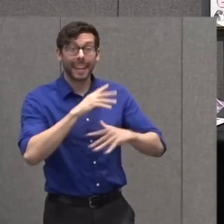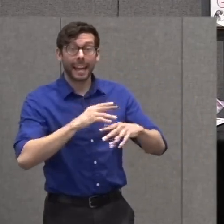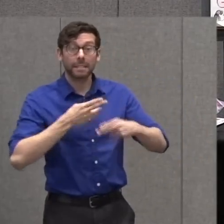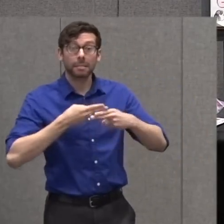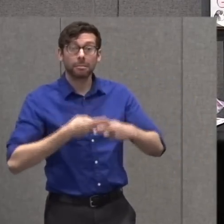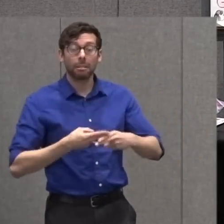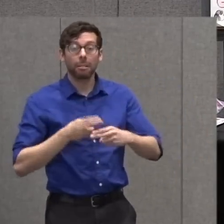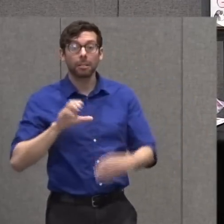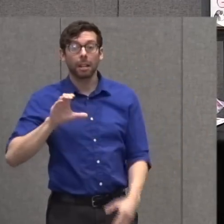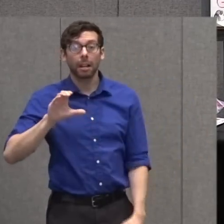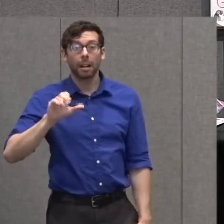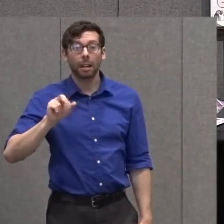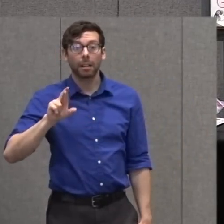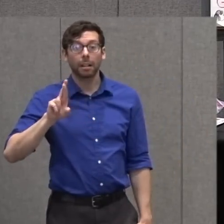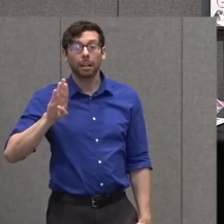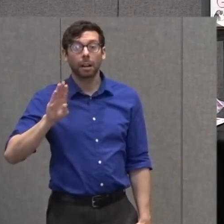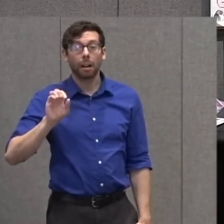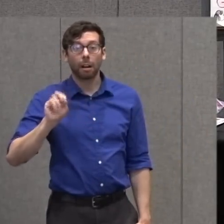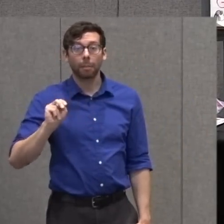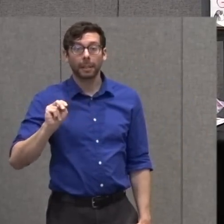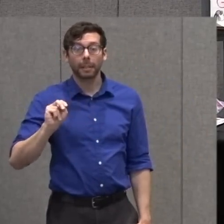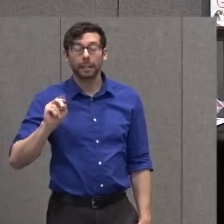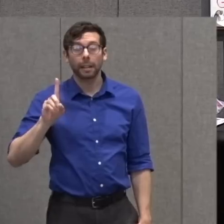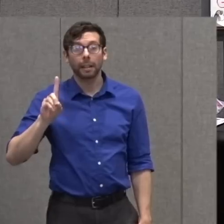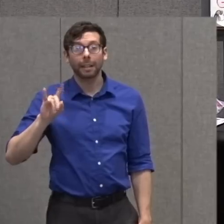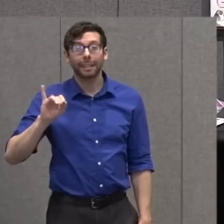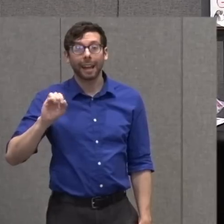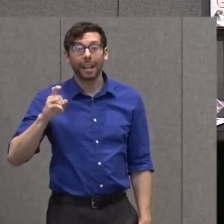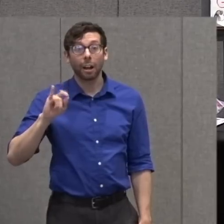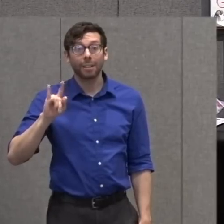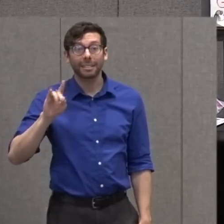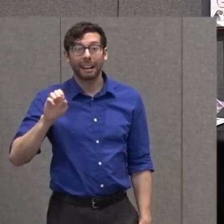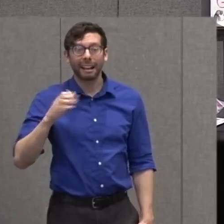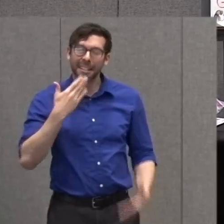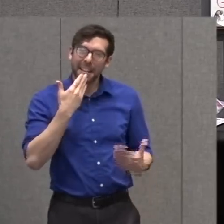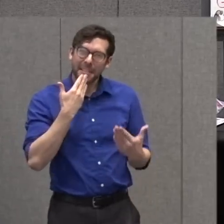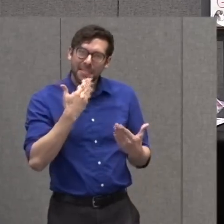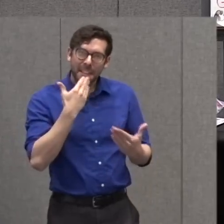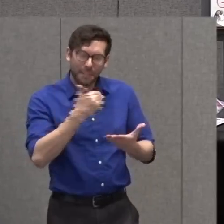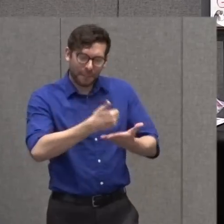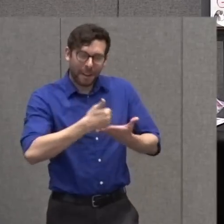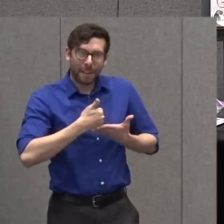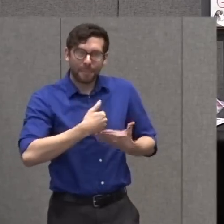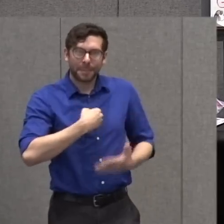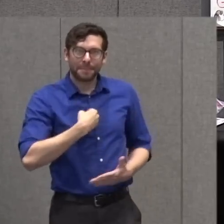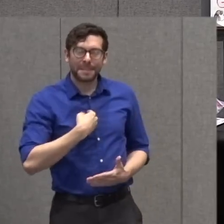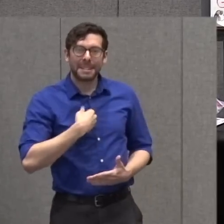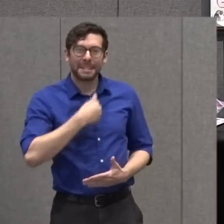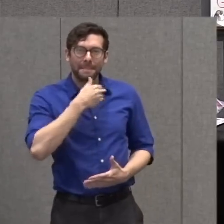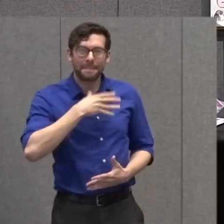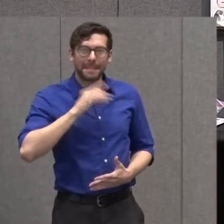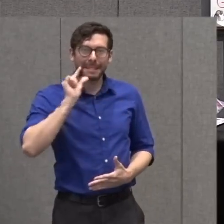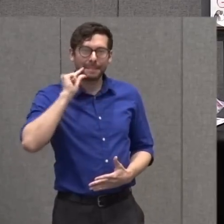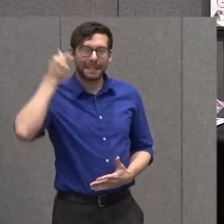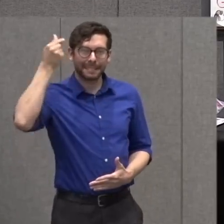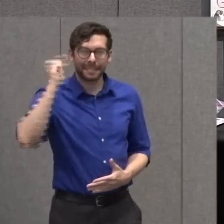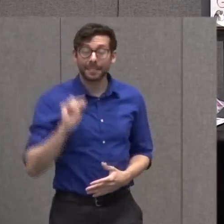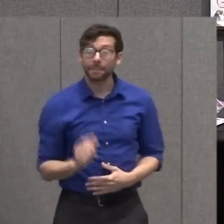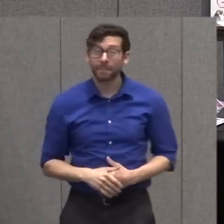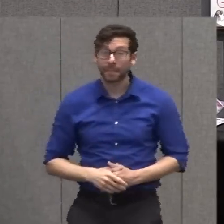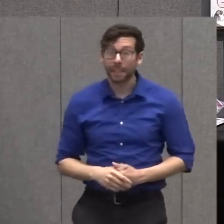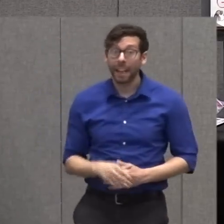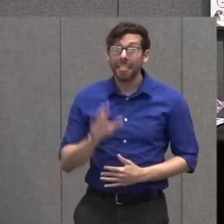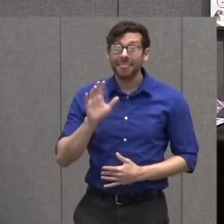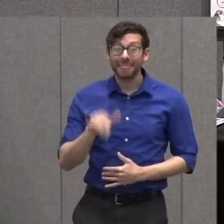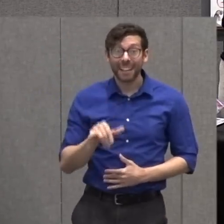Thanks for keeping me on track, Ms. Oh, Mays. there we go. It is the carbonation that we have inside